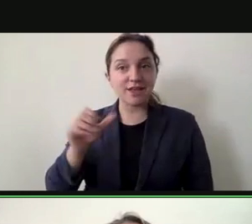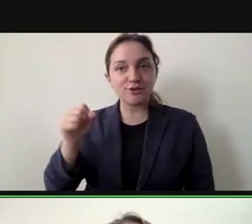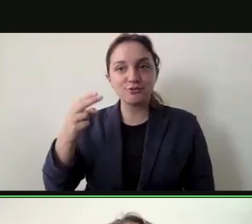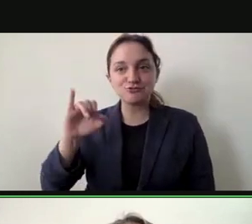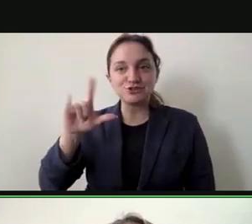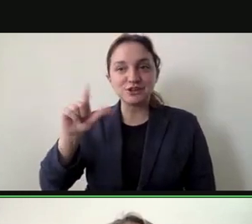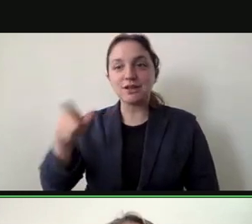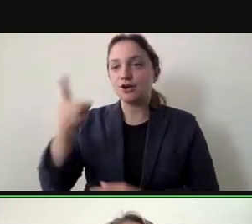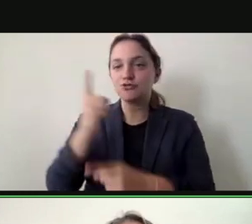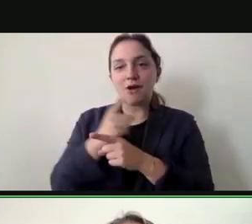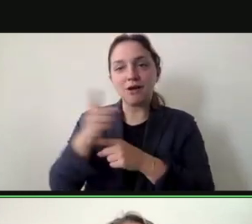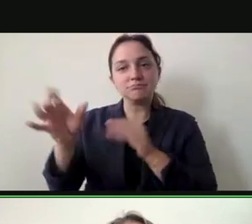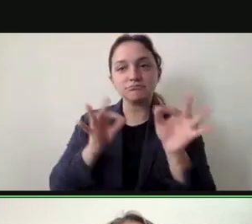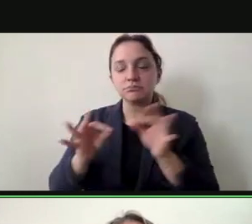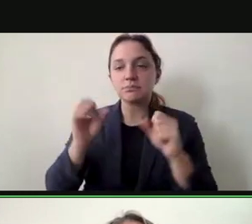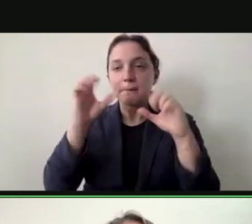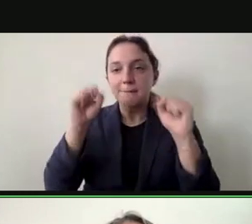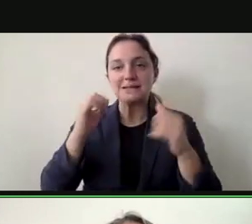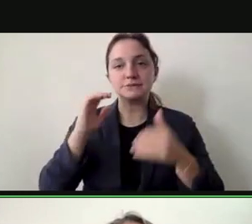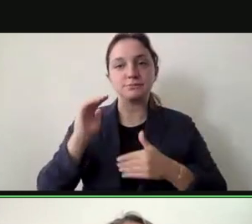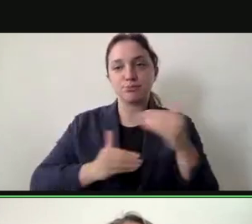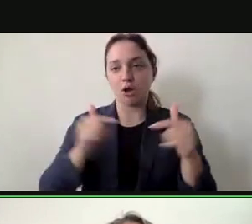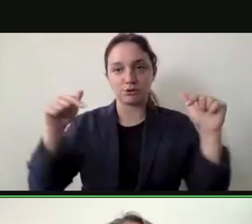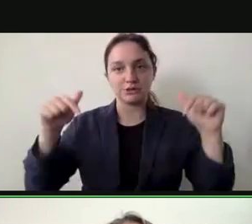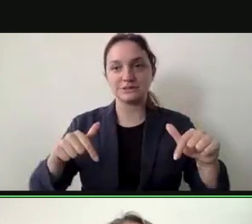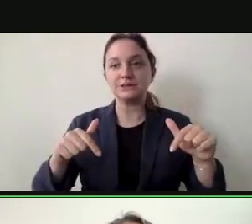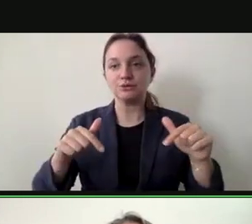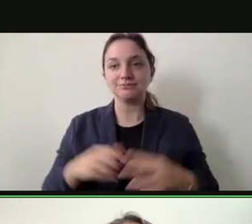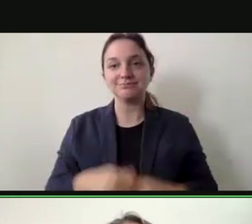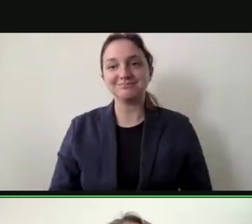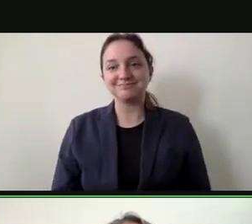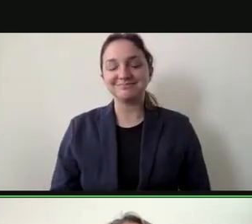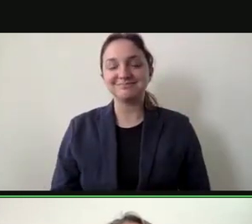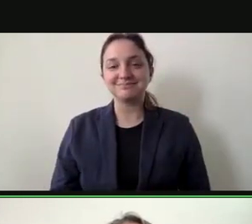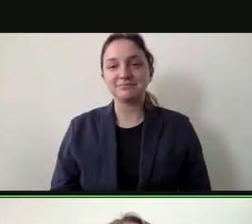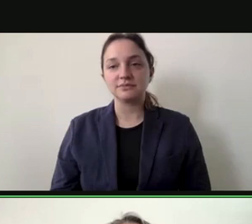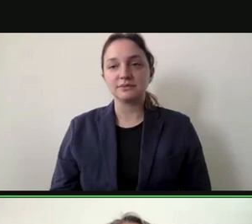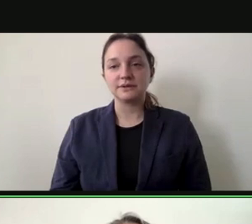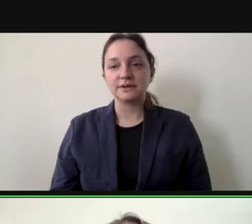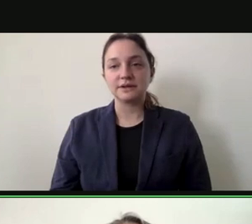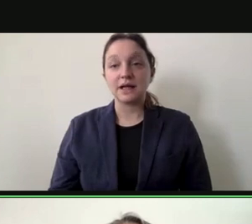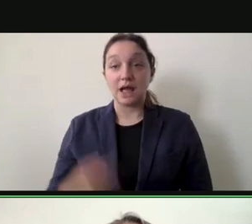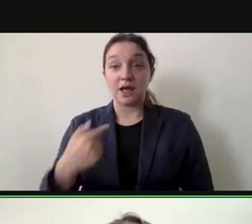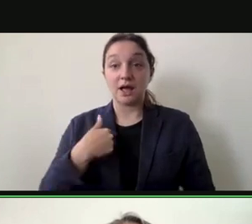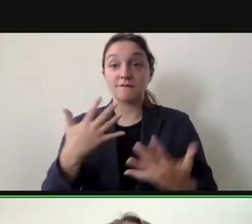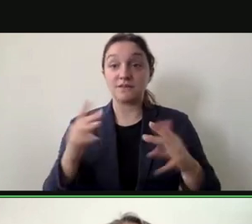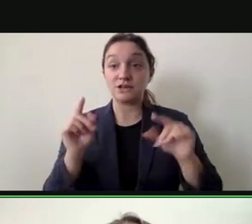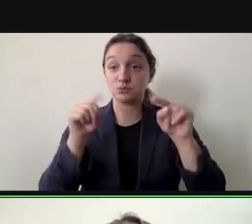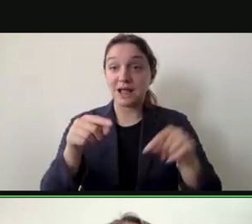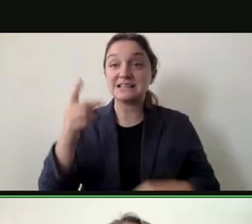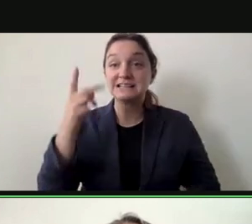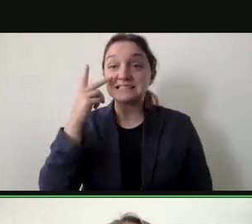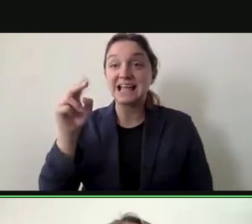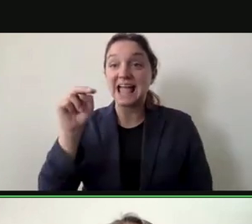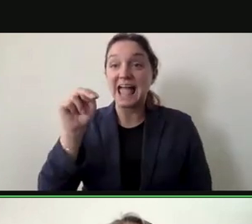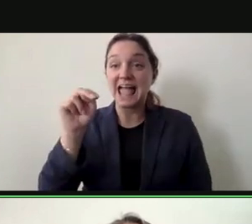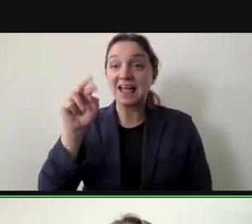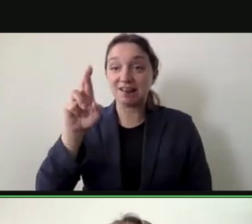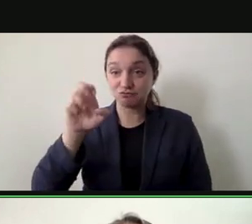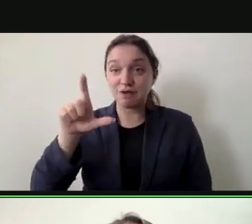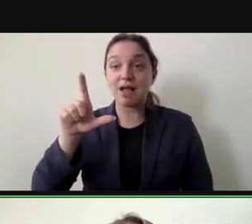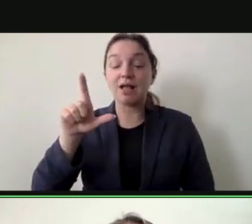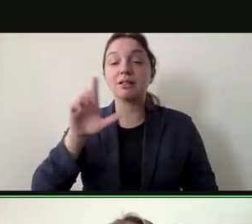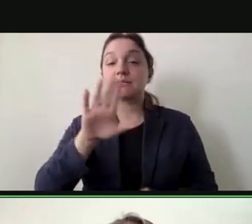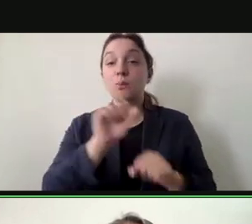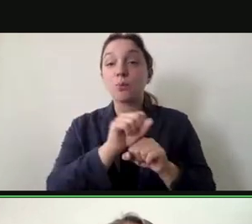extraordinary progress that's happening here, the demonstration that NREL is providing here to the rest of the federal